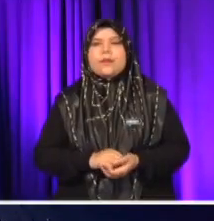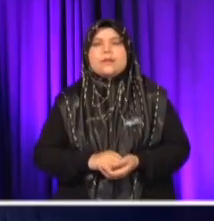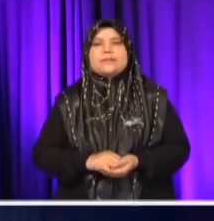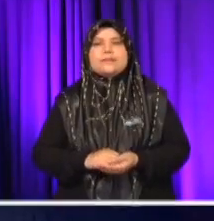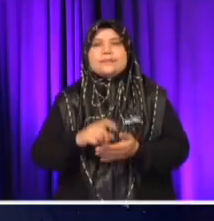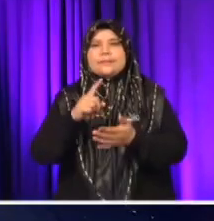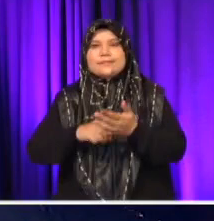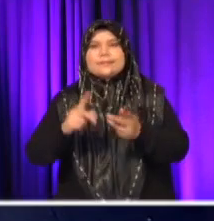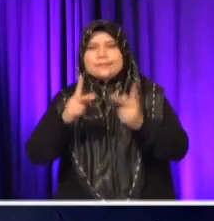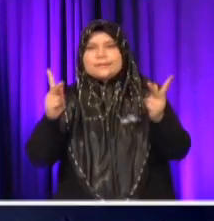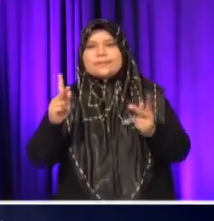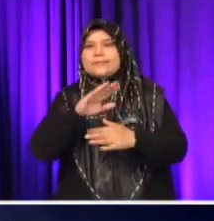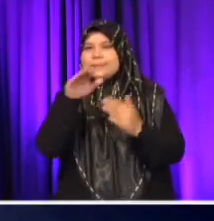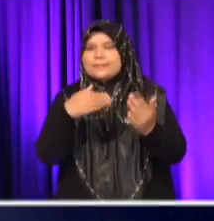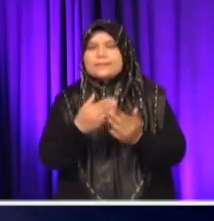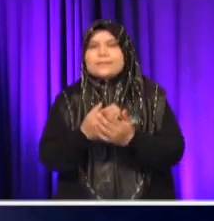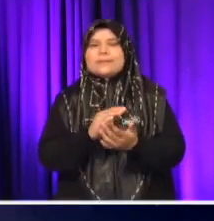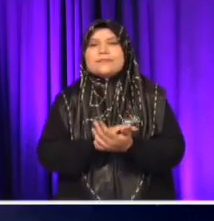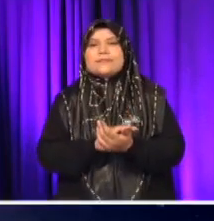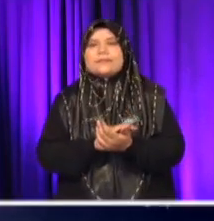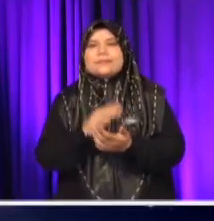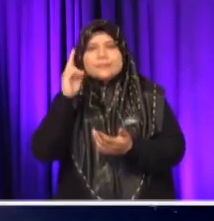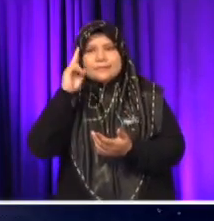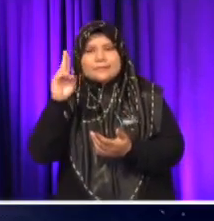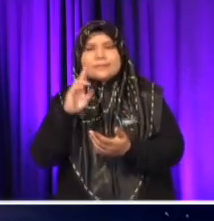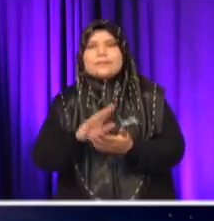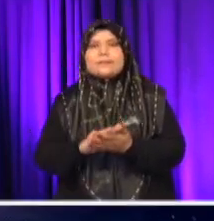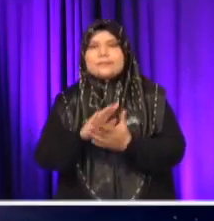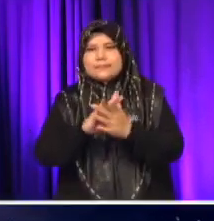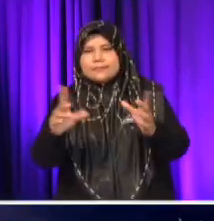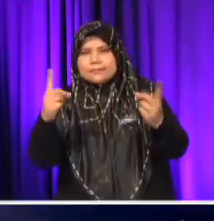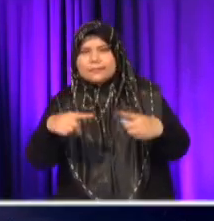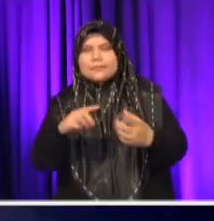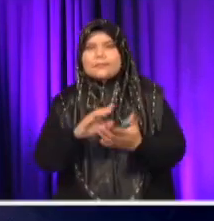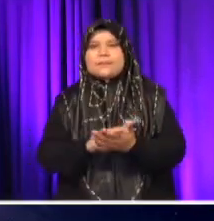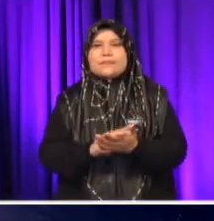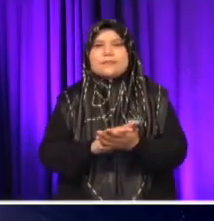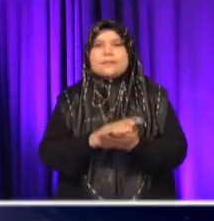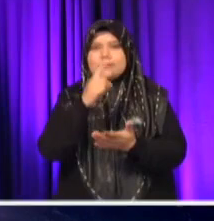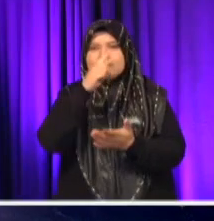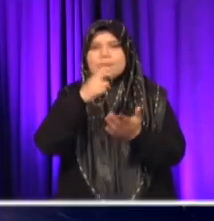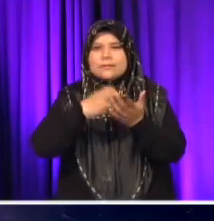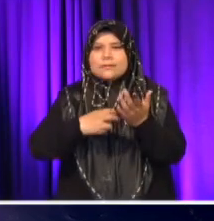Apa khabar semua? Hi everyone. Welcome to Pentaksiran Sumatif with me Chris MJ only on